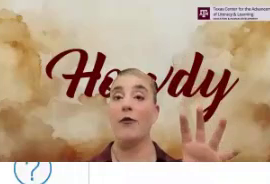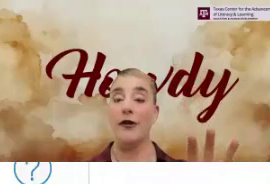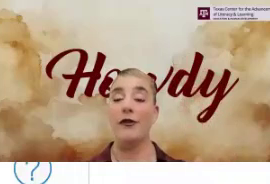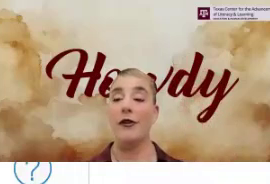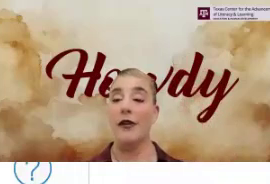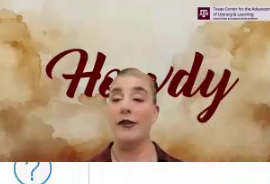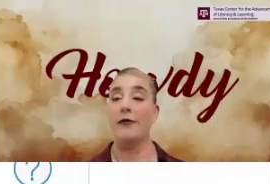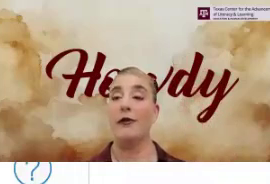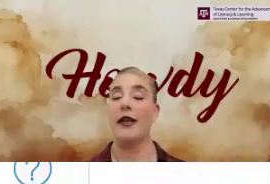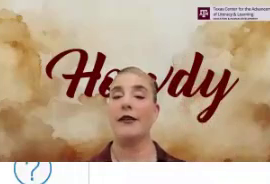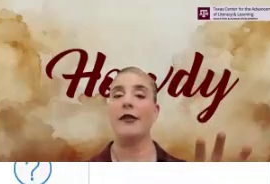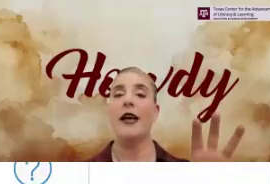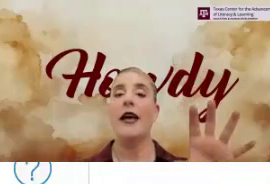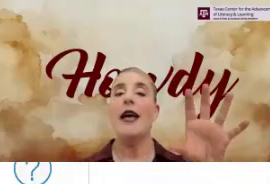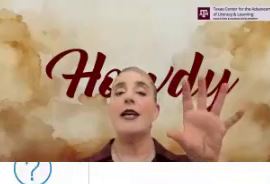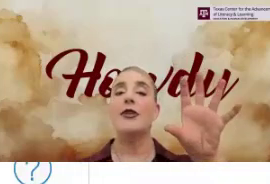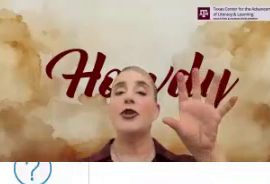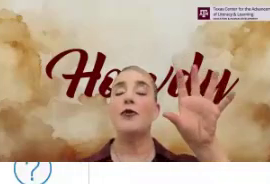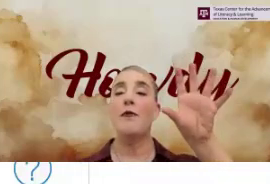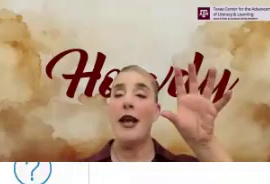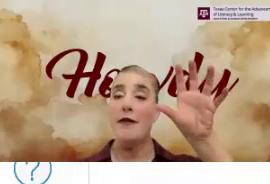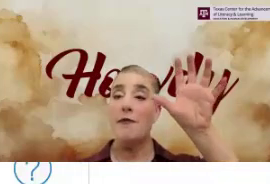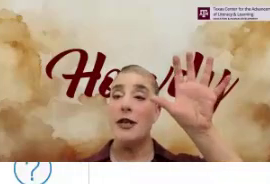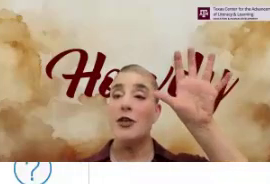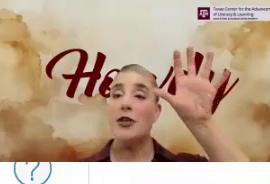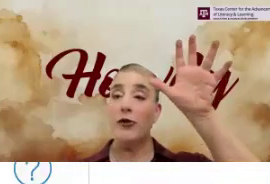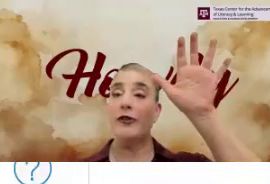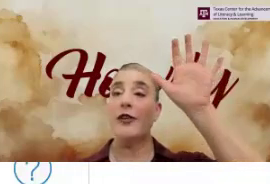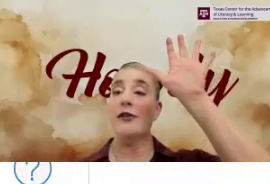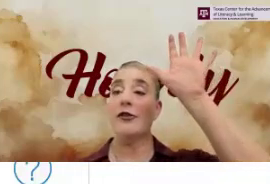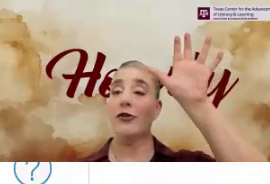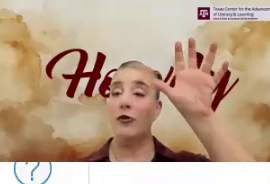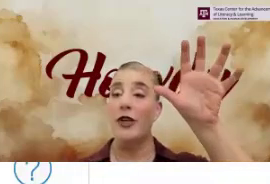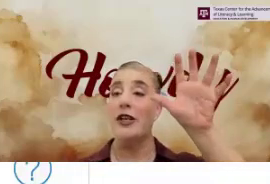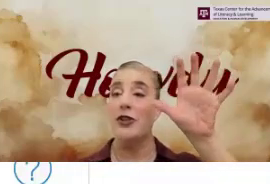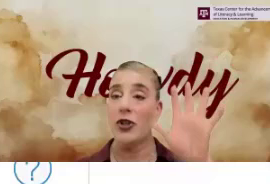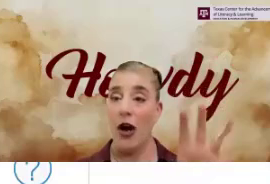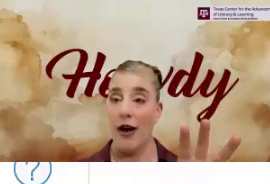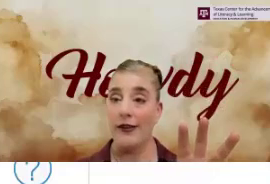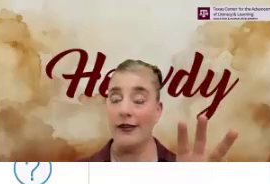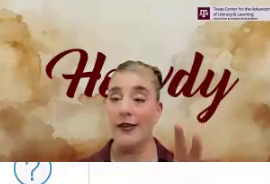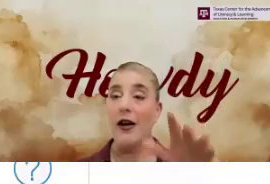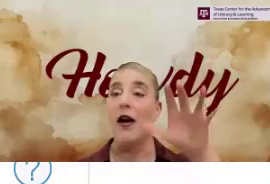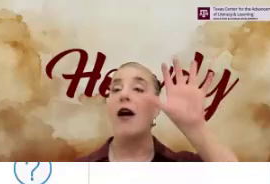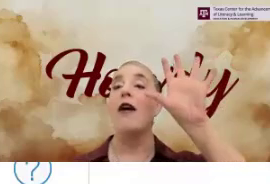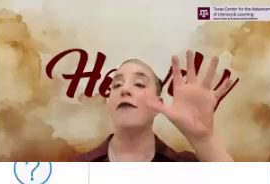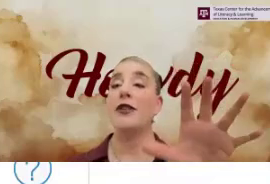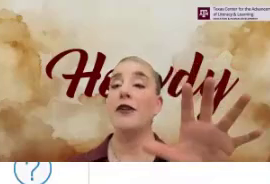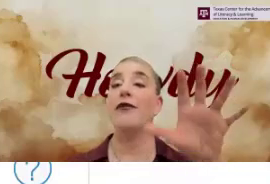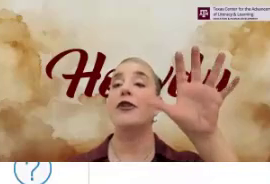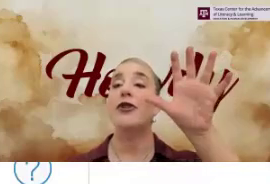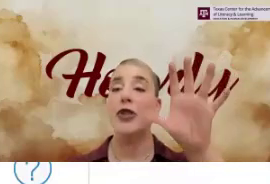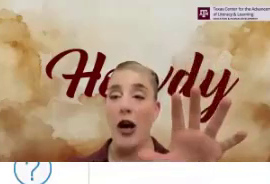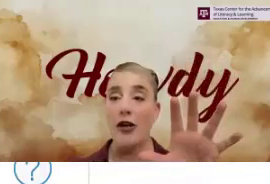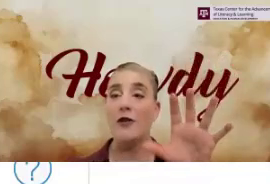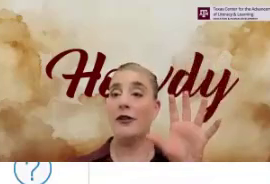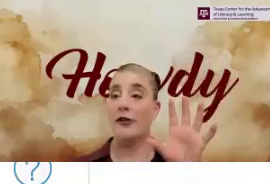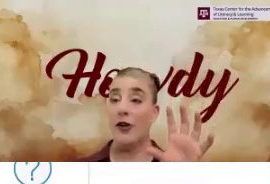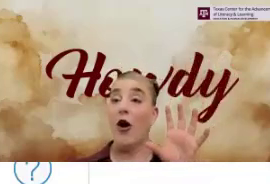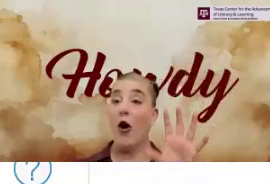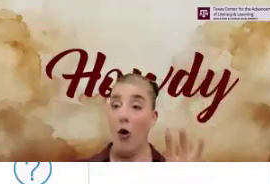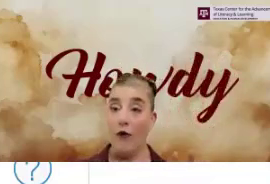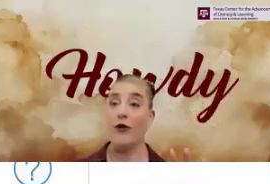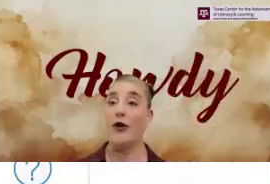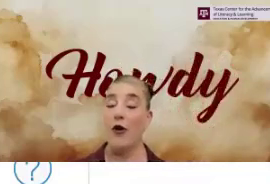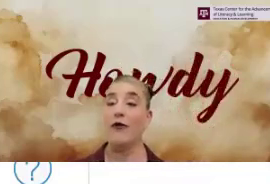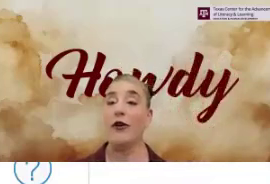her PowerPoints for the lesson plans, is you may be using screenshots of different